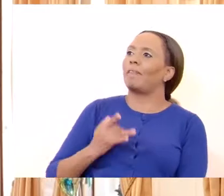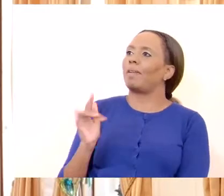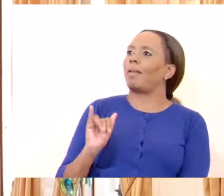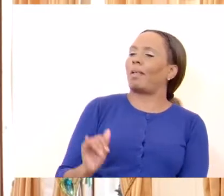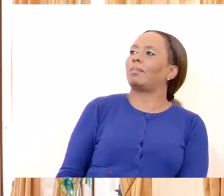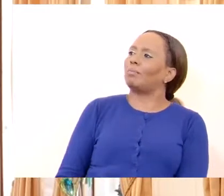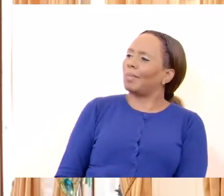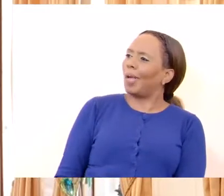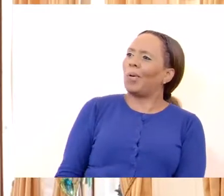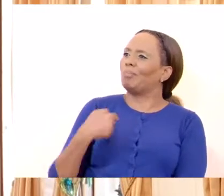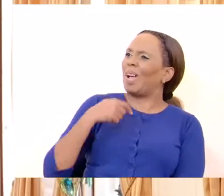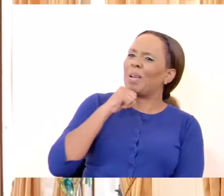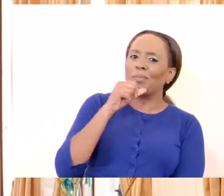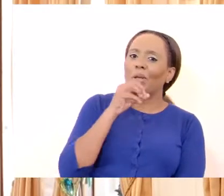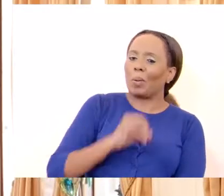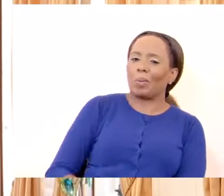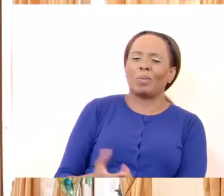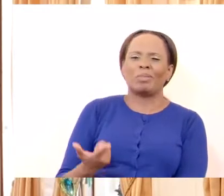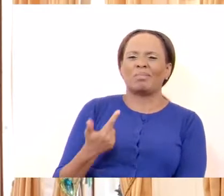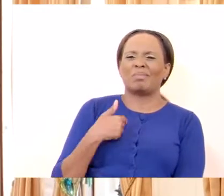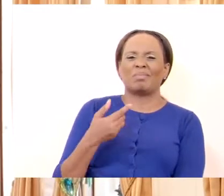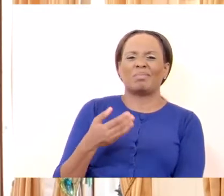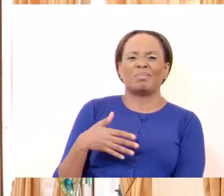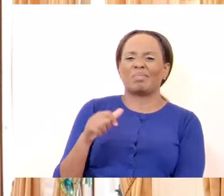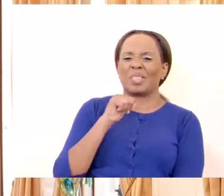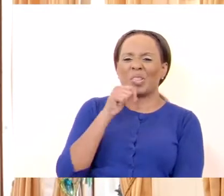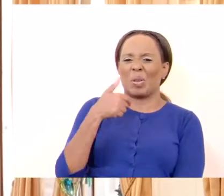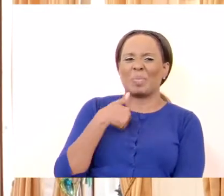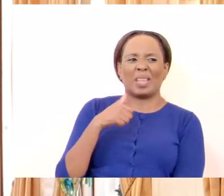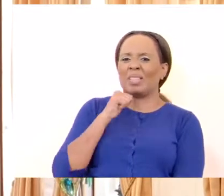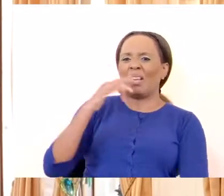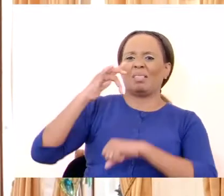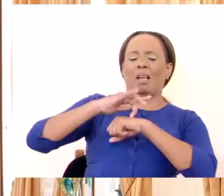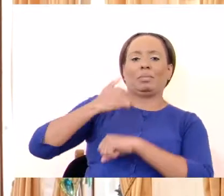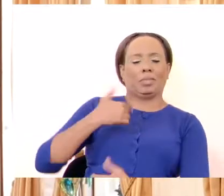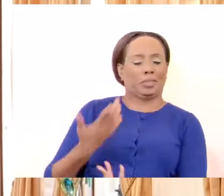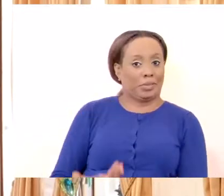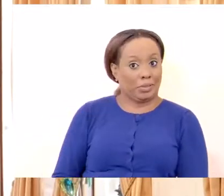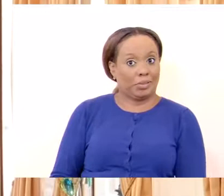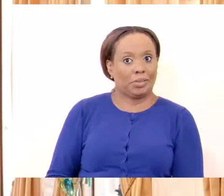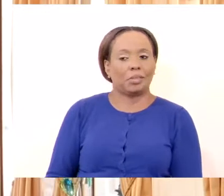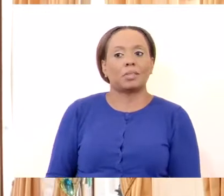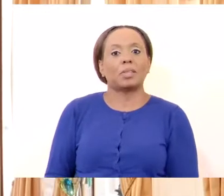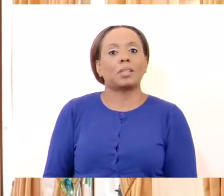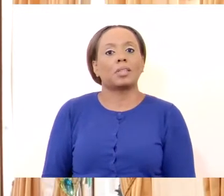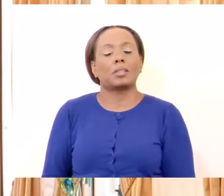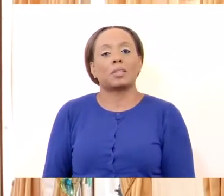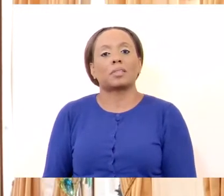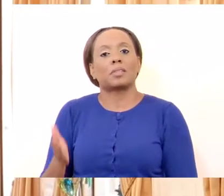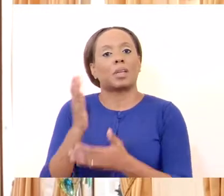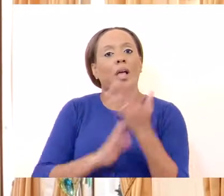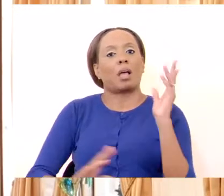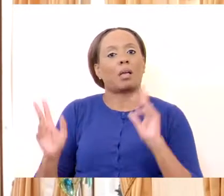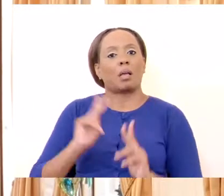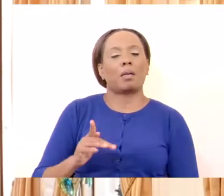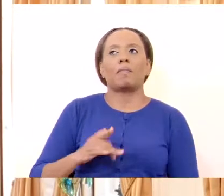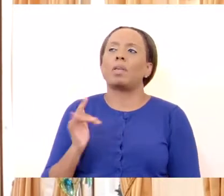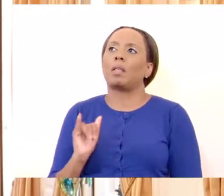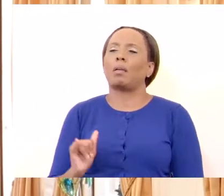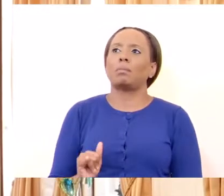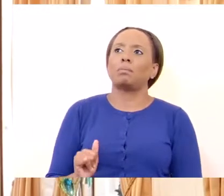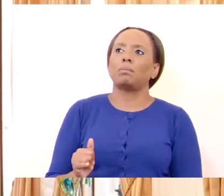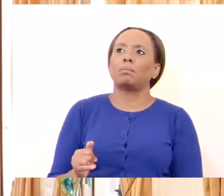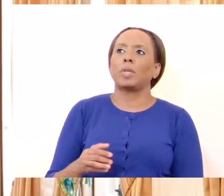for granted, or taken the view that that means that younger